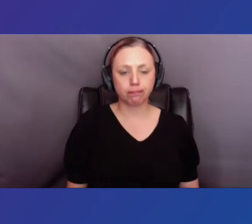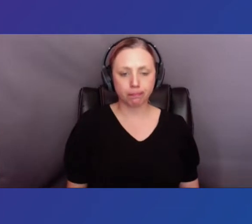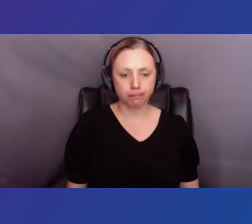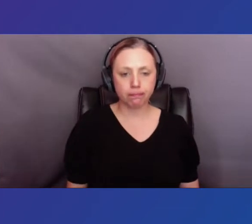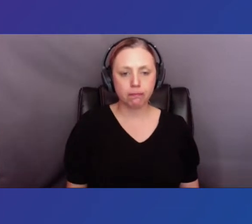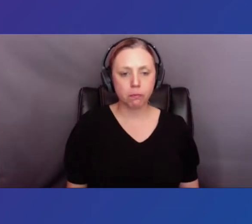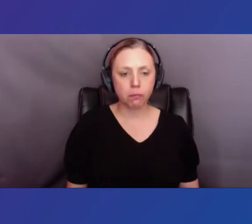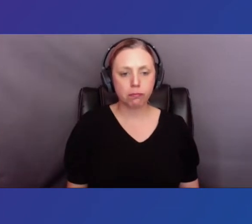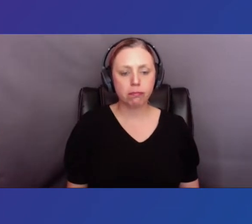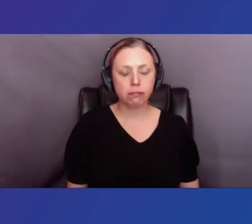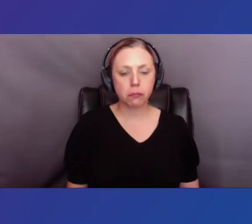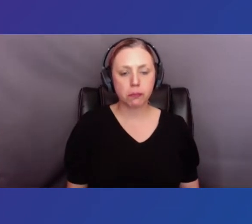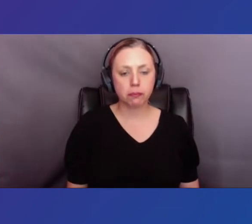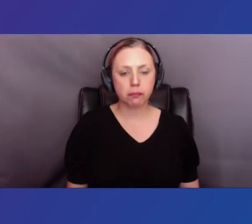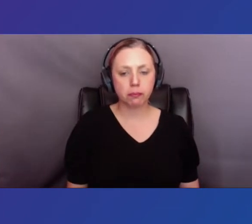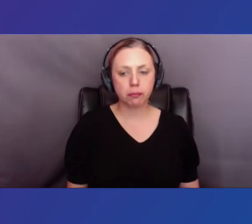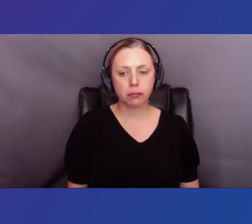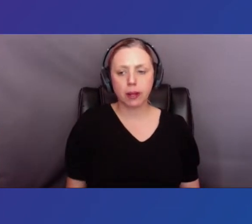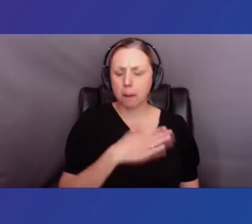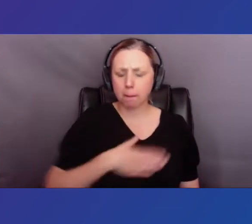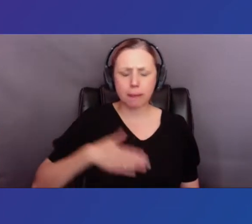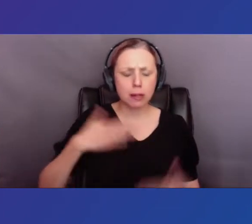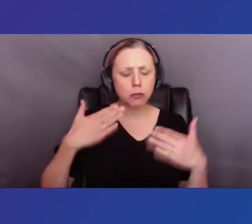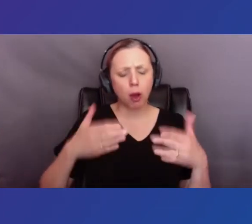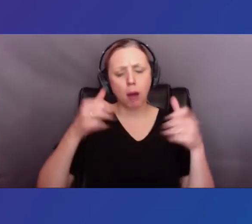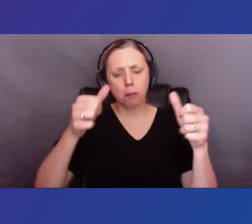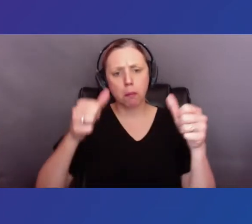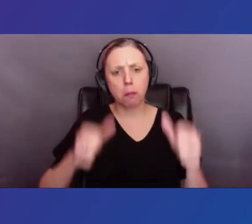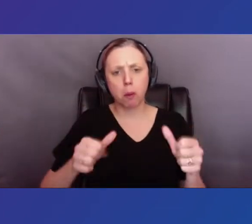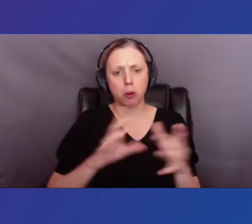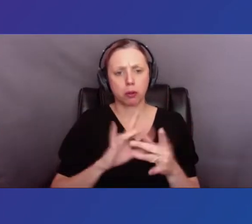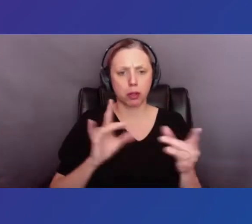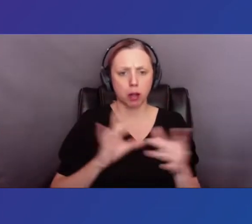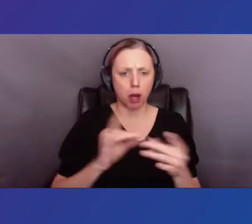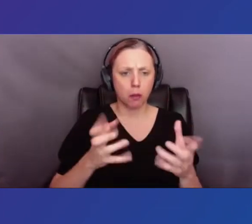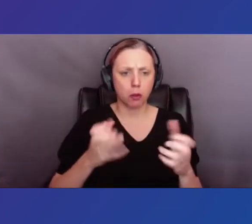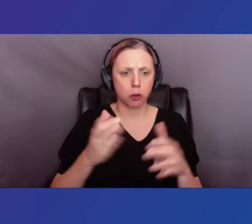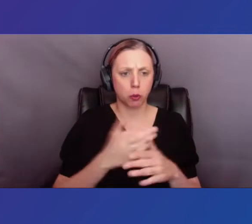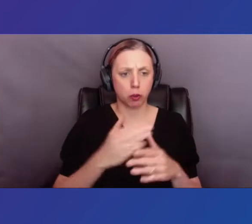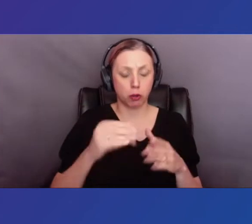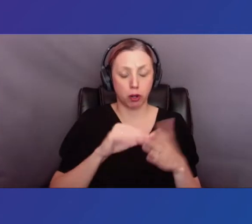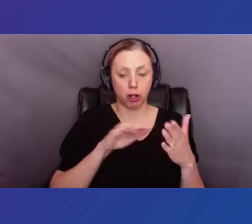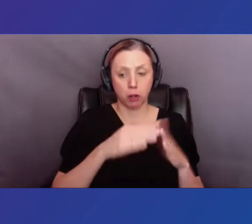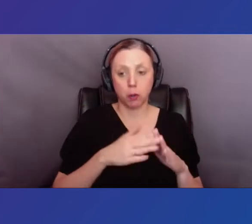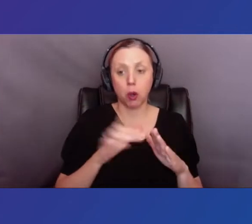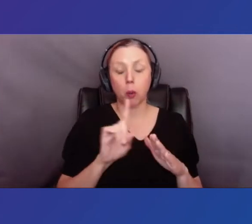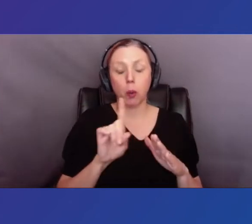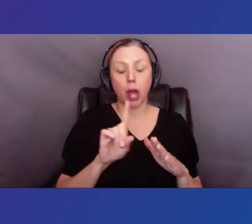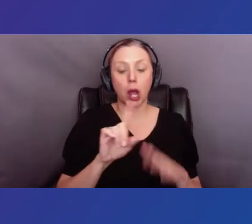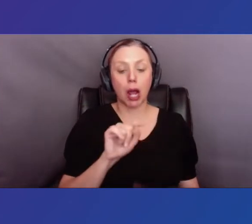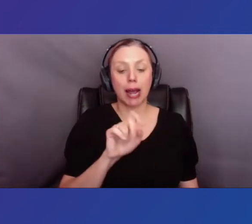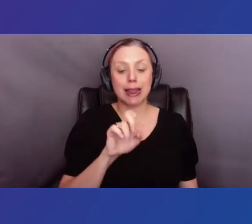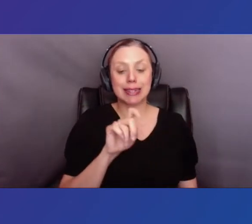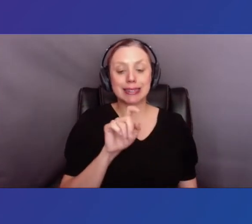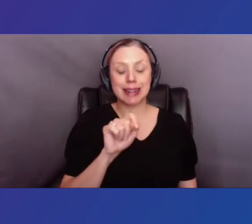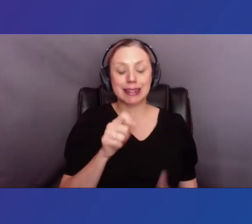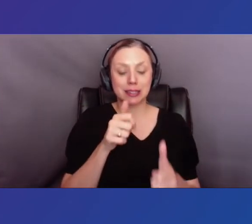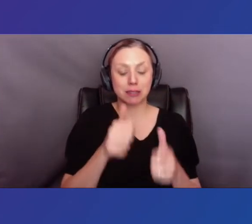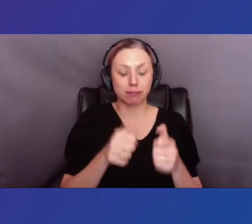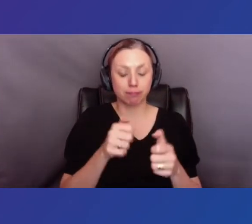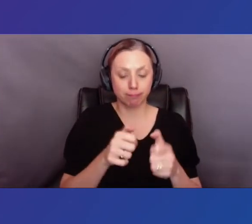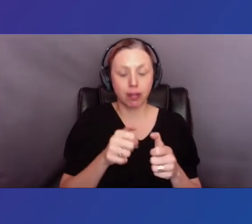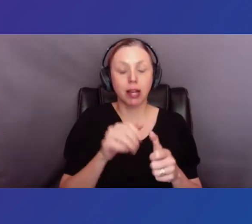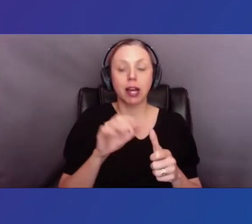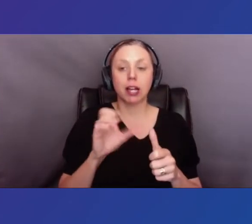Second, please feel free to post comments you want to share with the community in the chat section of to the right of